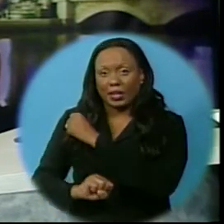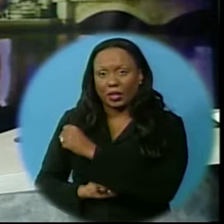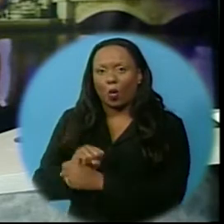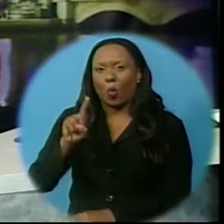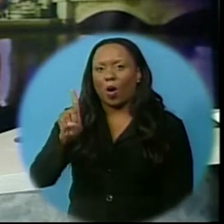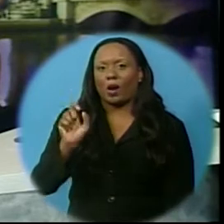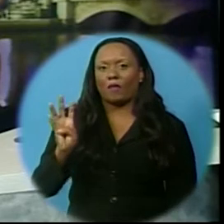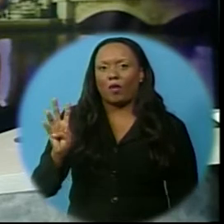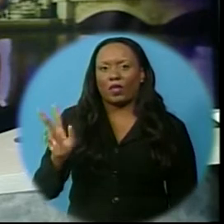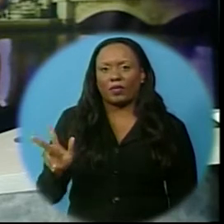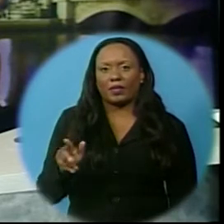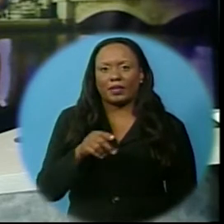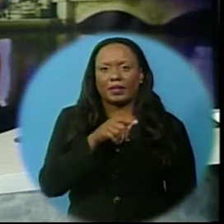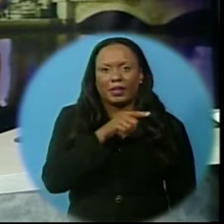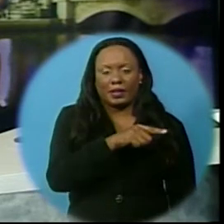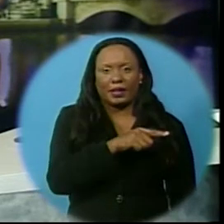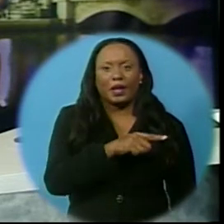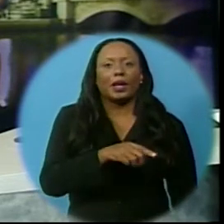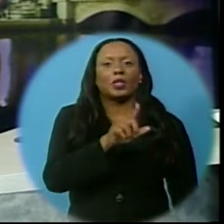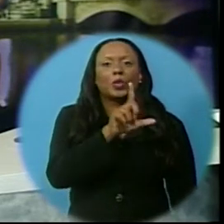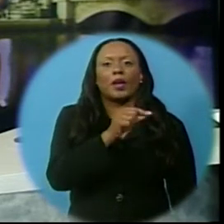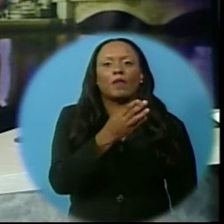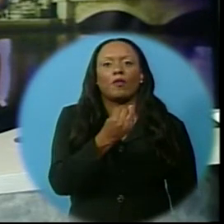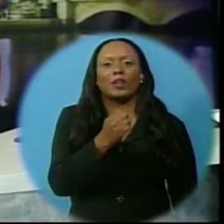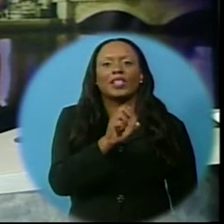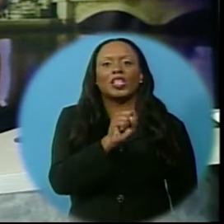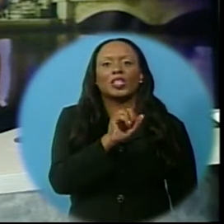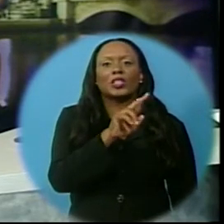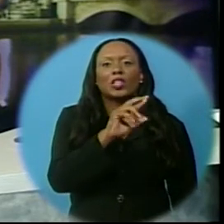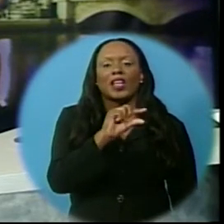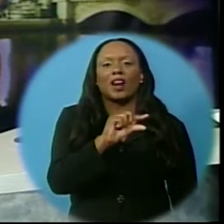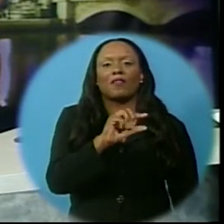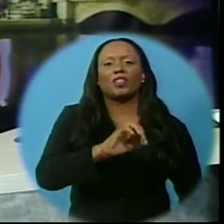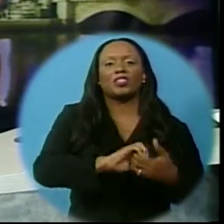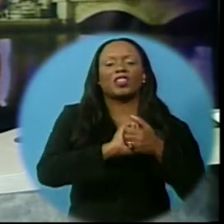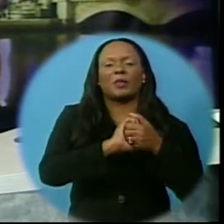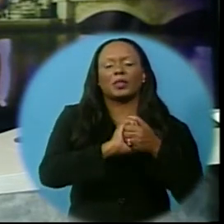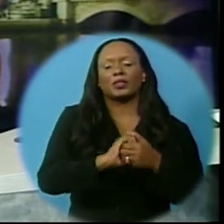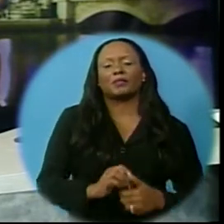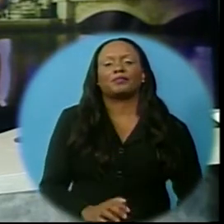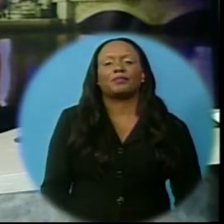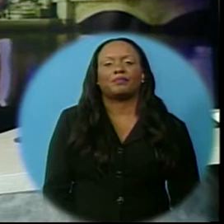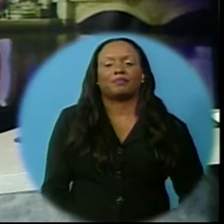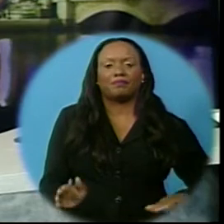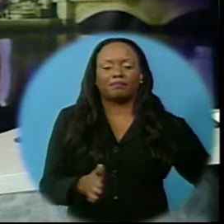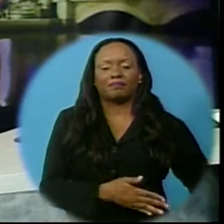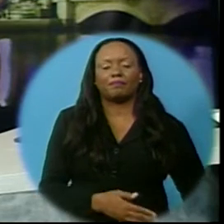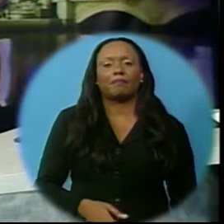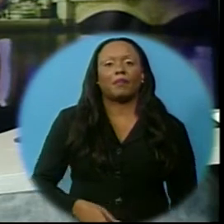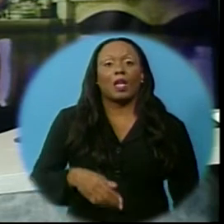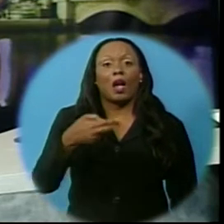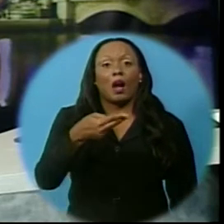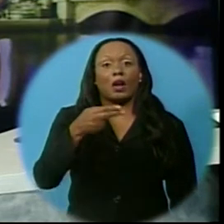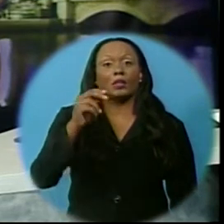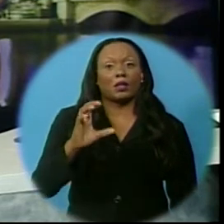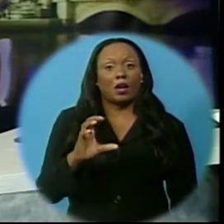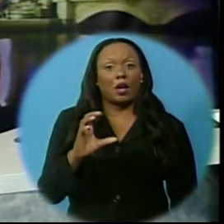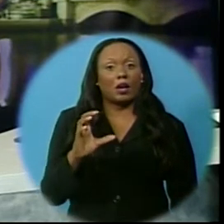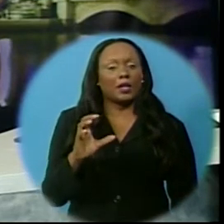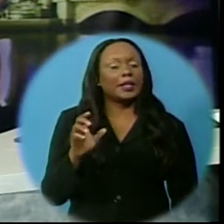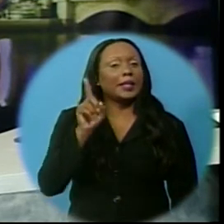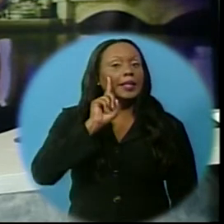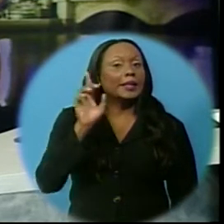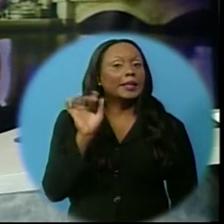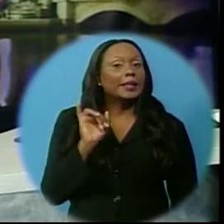143. Powered N.P. for the 2014 Cigarfield Sobers Champions. In more cricket news, Harrison College are in a strong